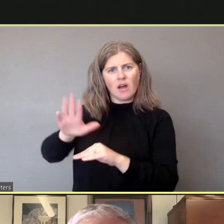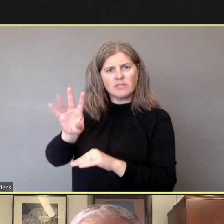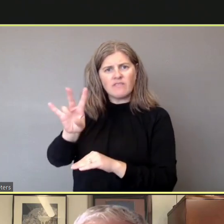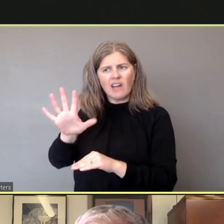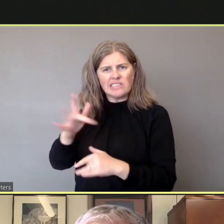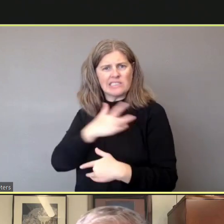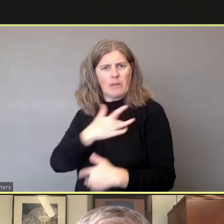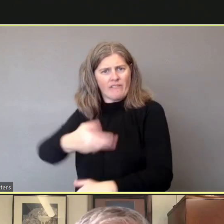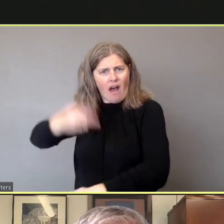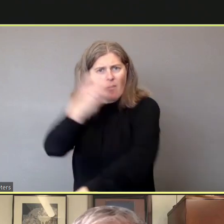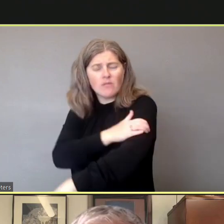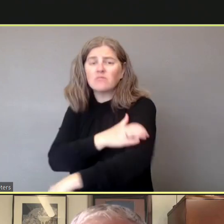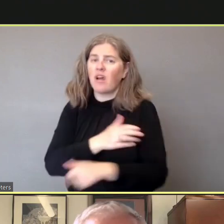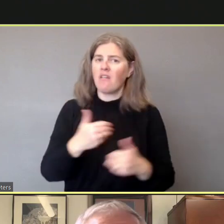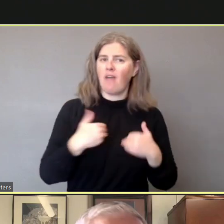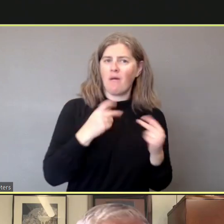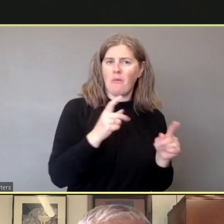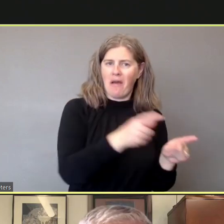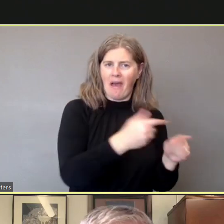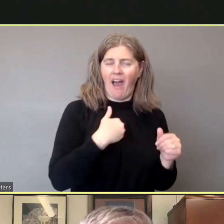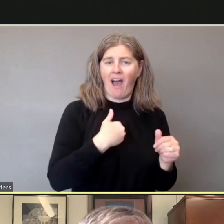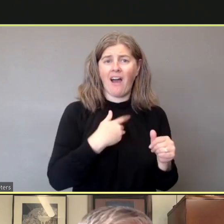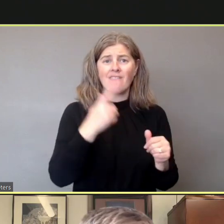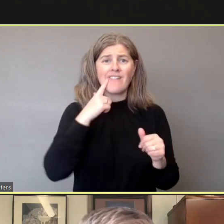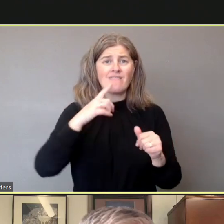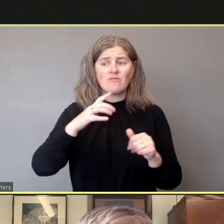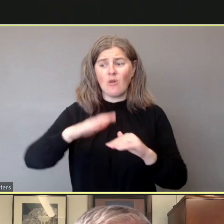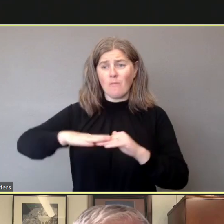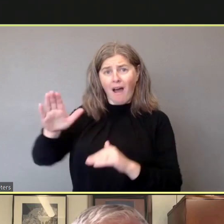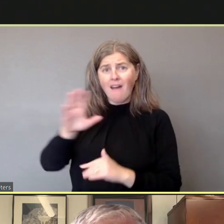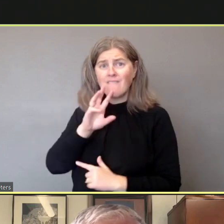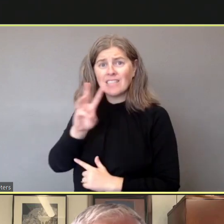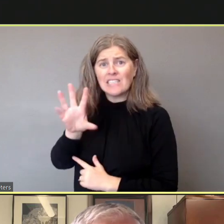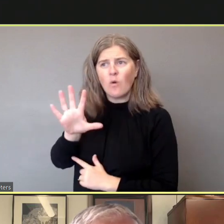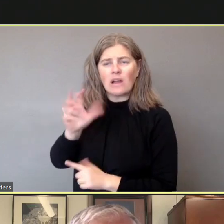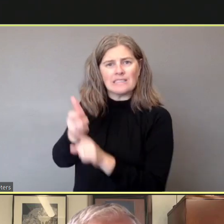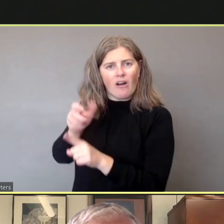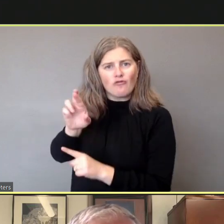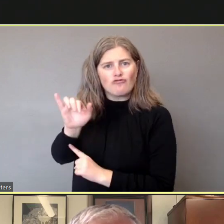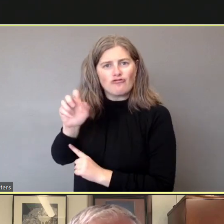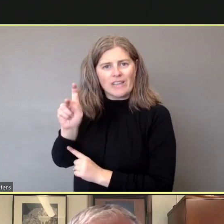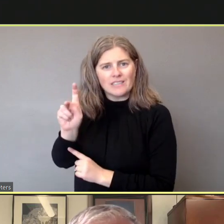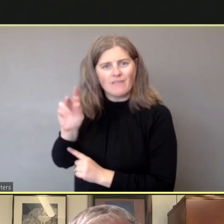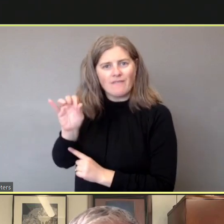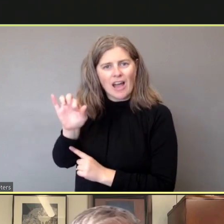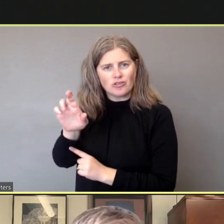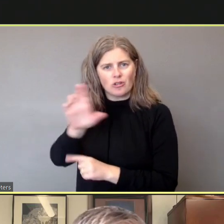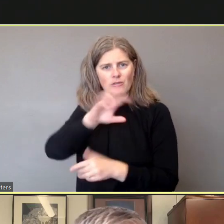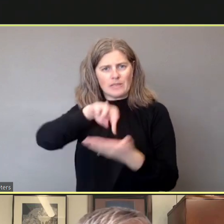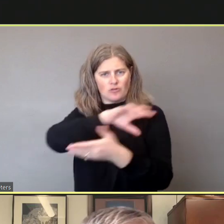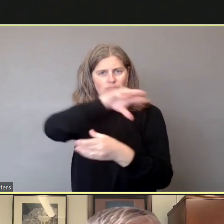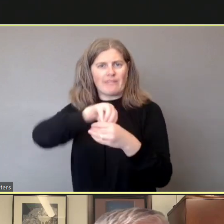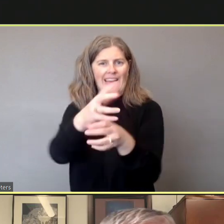people have it too. And just being over 64 is a risk factor as well in that equation.